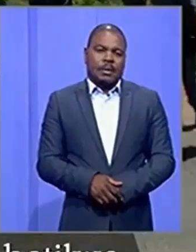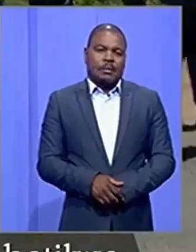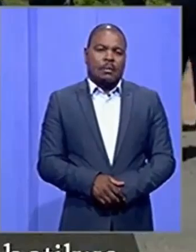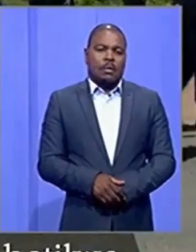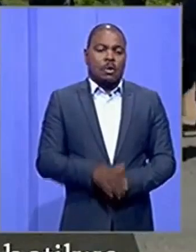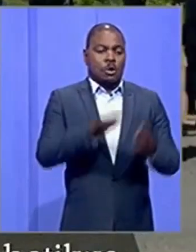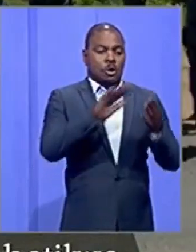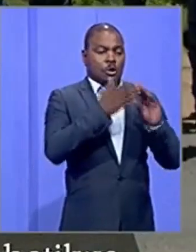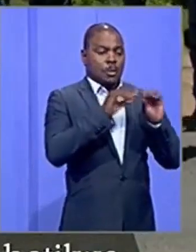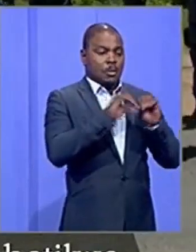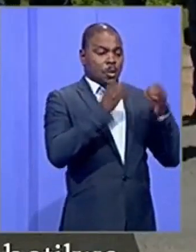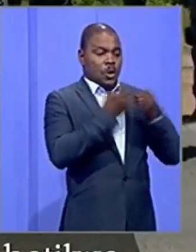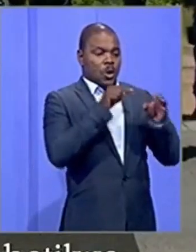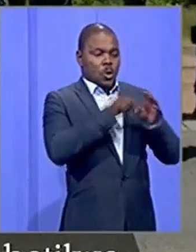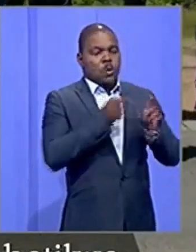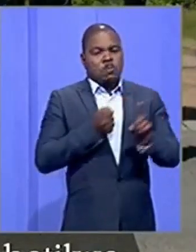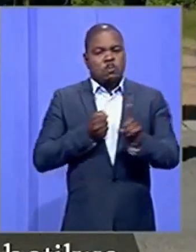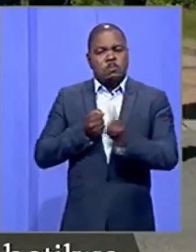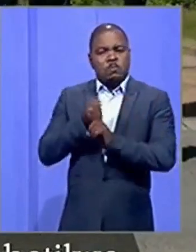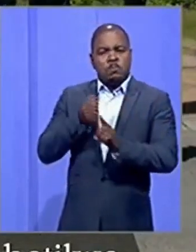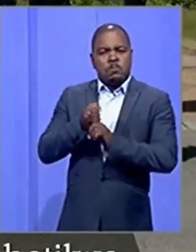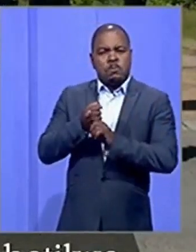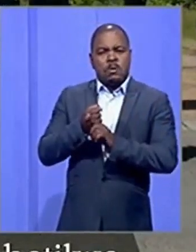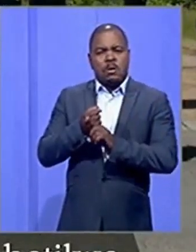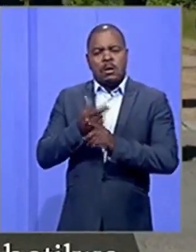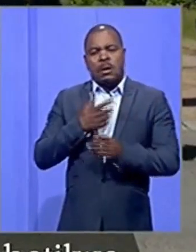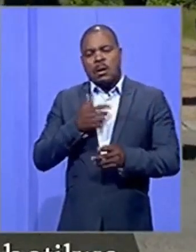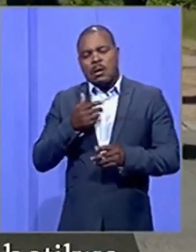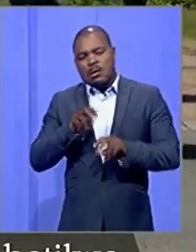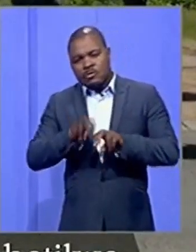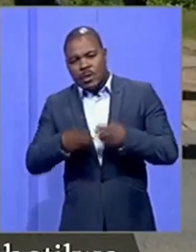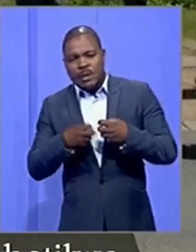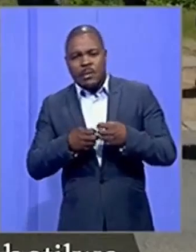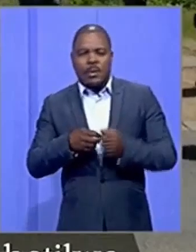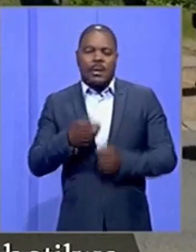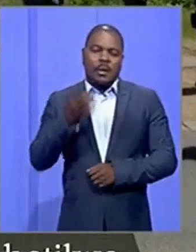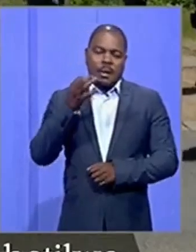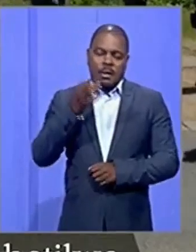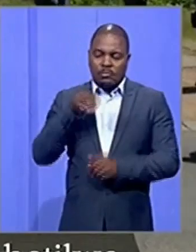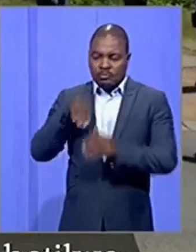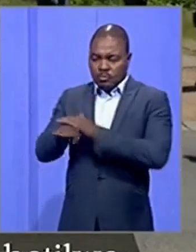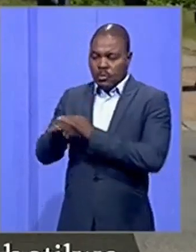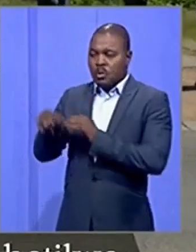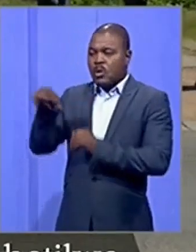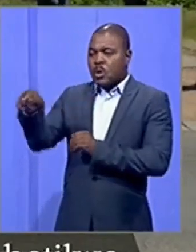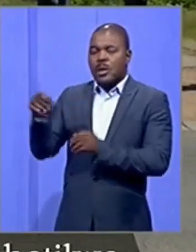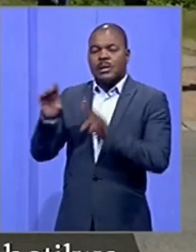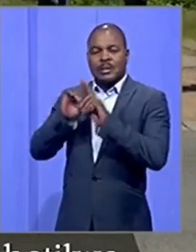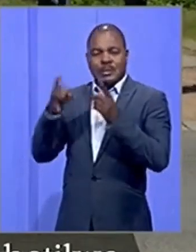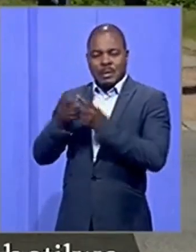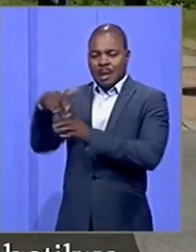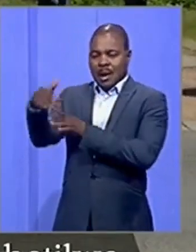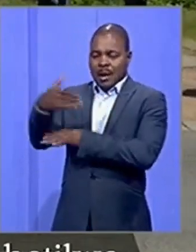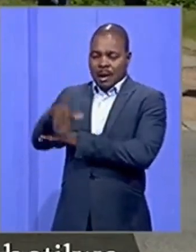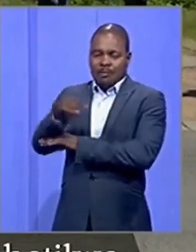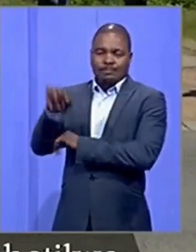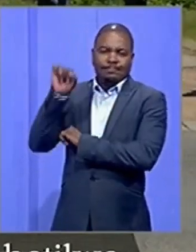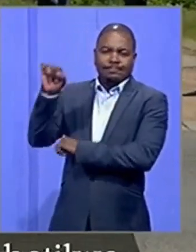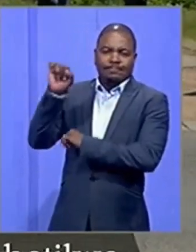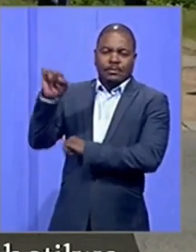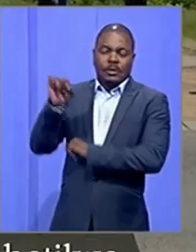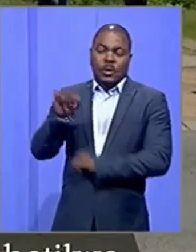baahi o kgahlano le ditlhekefetso o ile wa ipelaetsa ka ntle ho dikantoro tsa lefapha bekeng e fetileng mme o re o batla ho